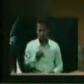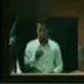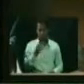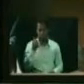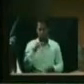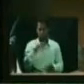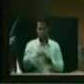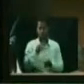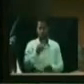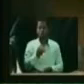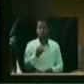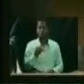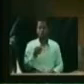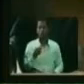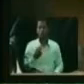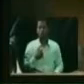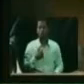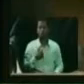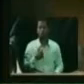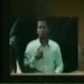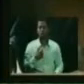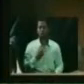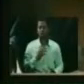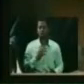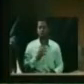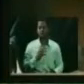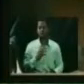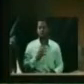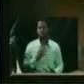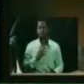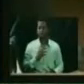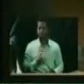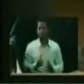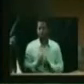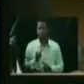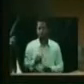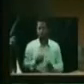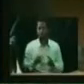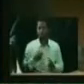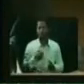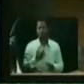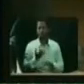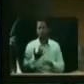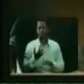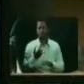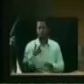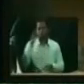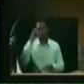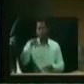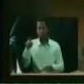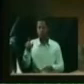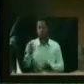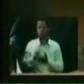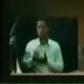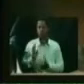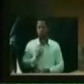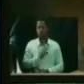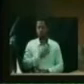bringing another Broad fellow here. I'm fine with that, and I'm betting the school board is going to be fine with that.